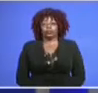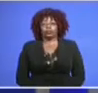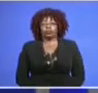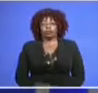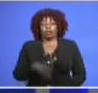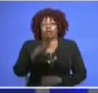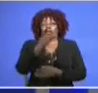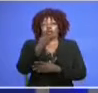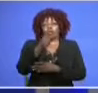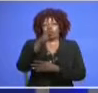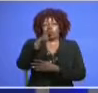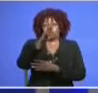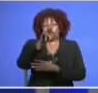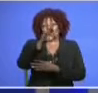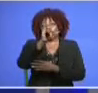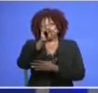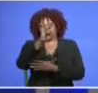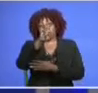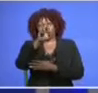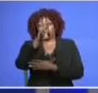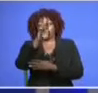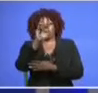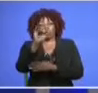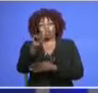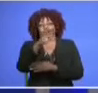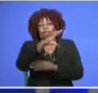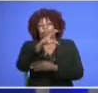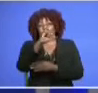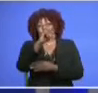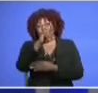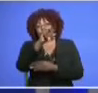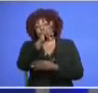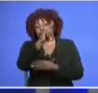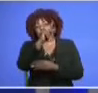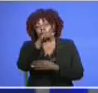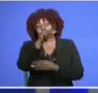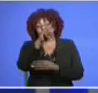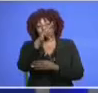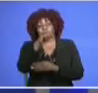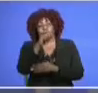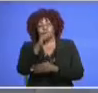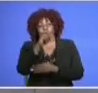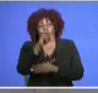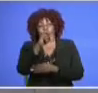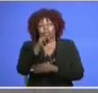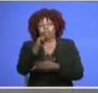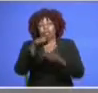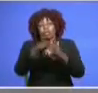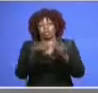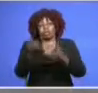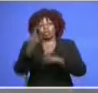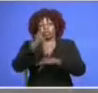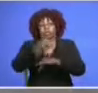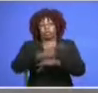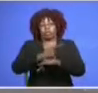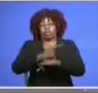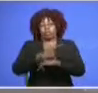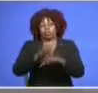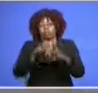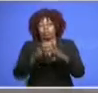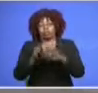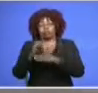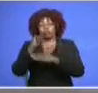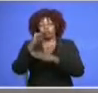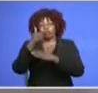Bribery and extortion case of former Public Hospitals Authority Chairman Frank Smith was expected to resume today, but has been adjourned to tomorrow.